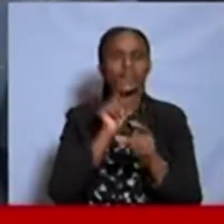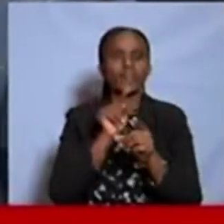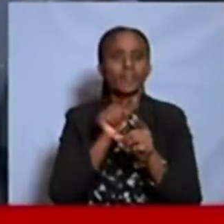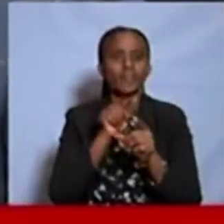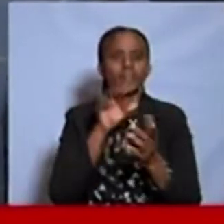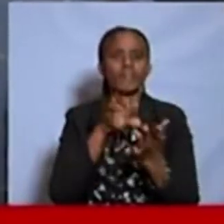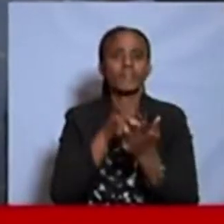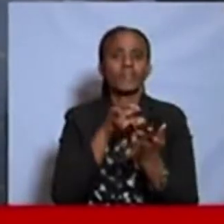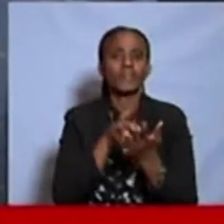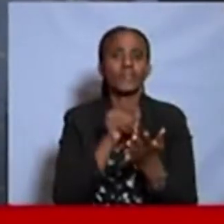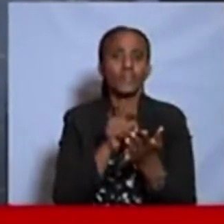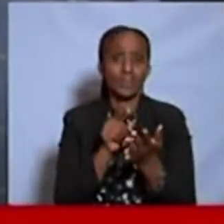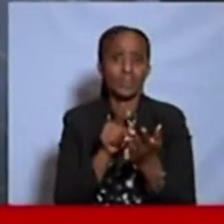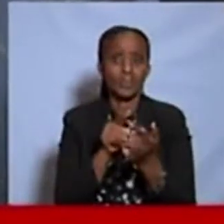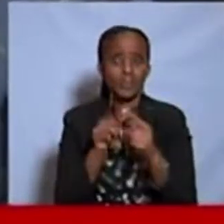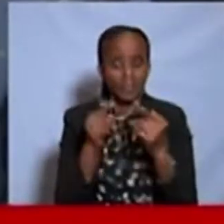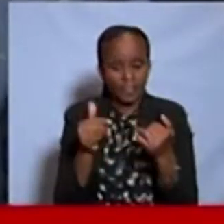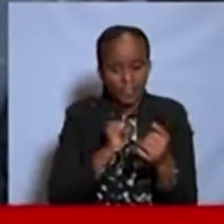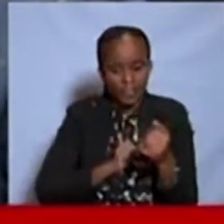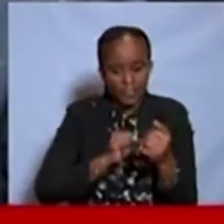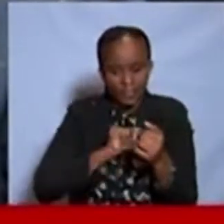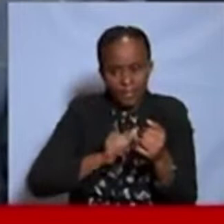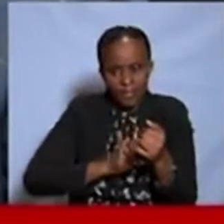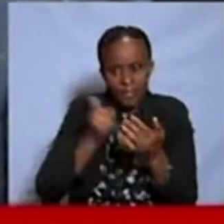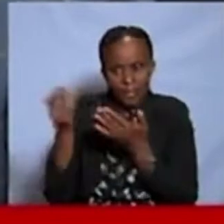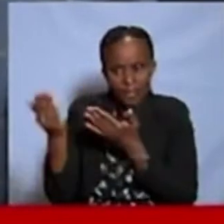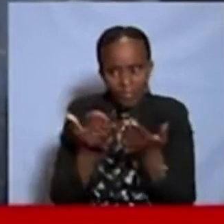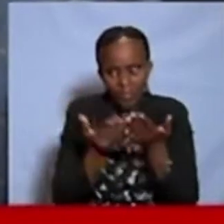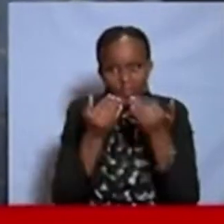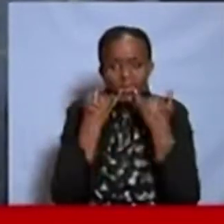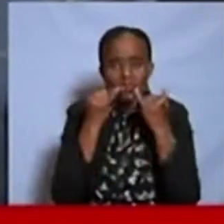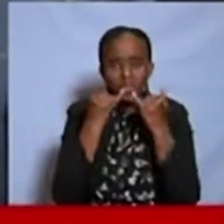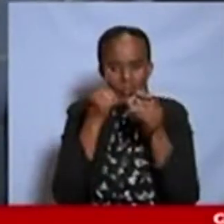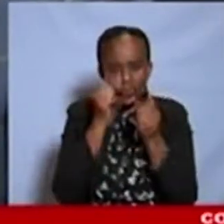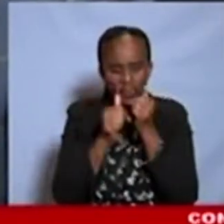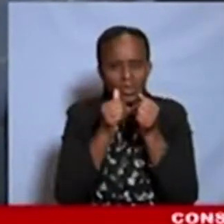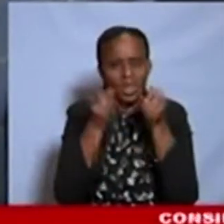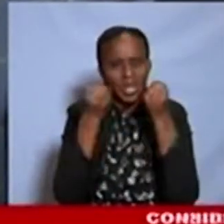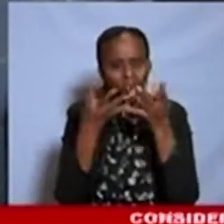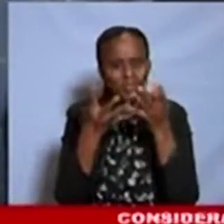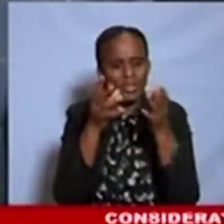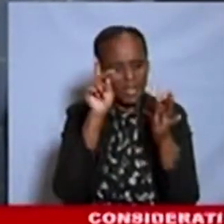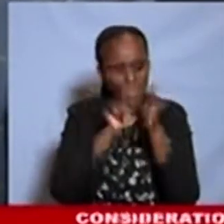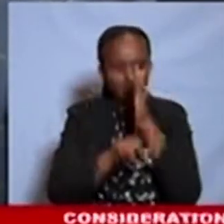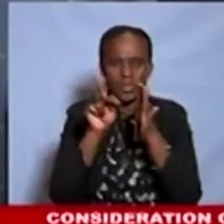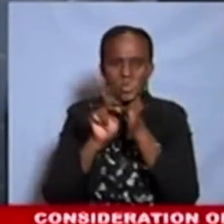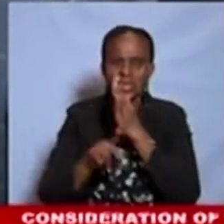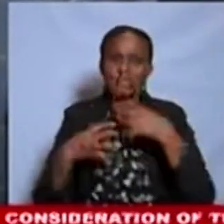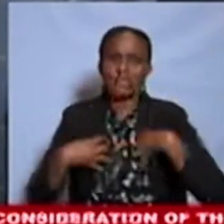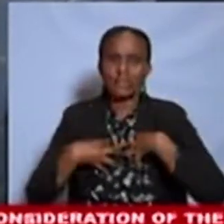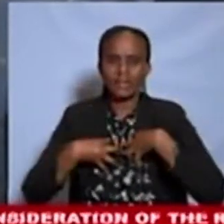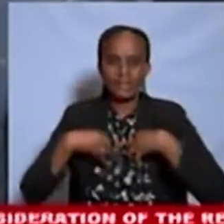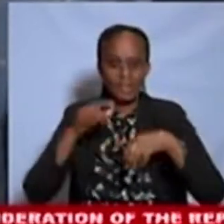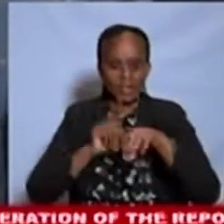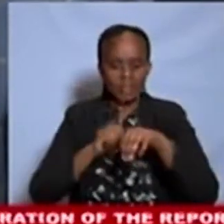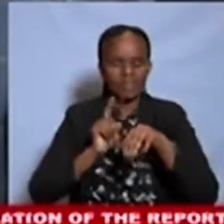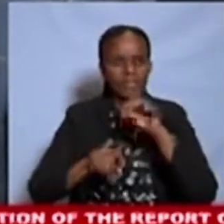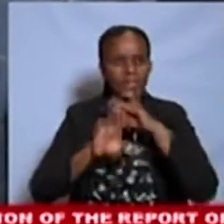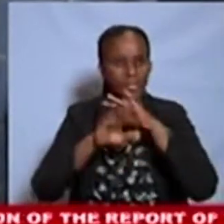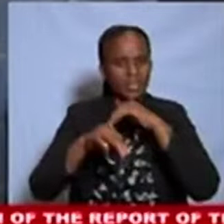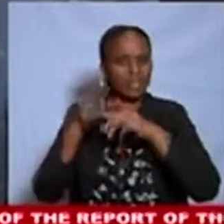case. Unfortunately, we did not come with the information as in how many animals were slaughtered during the period under